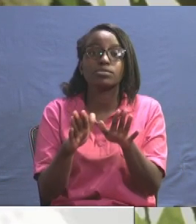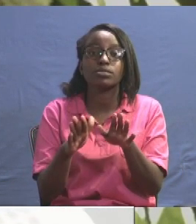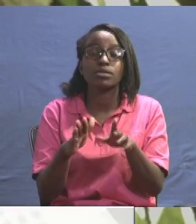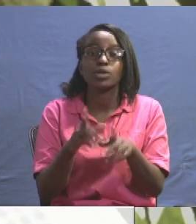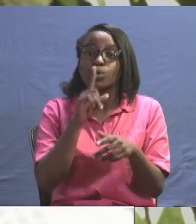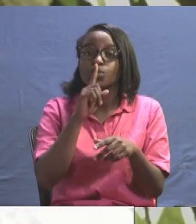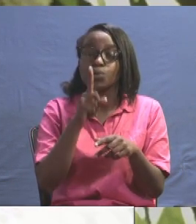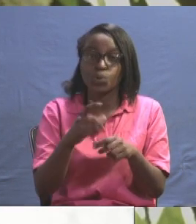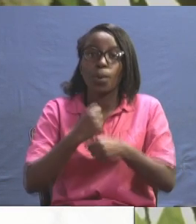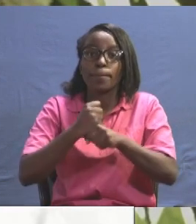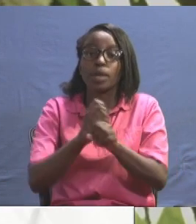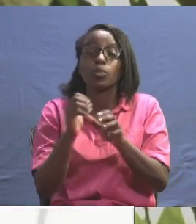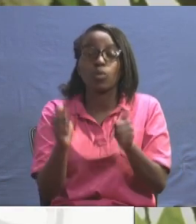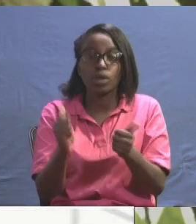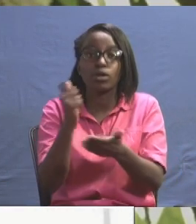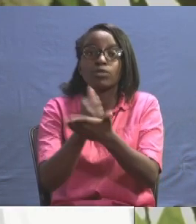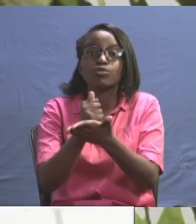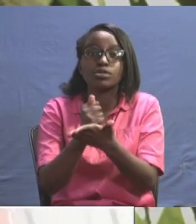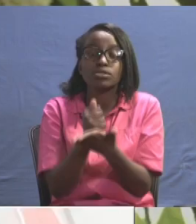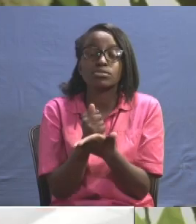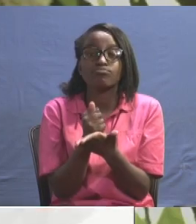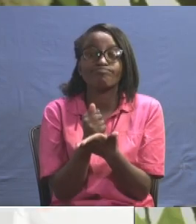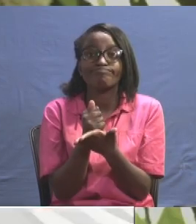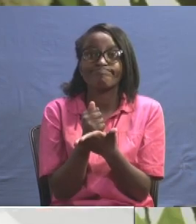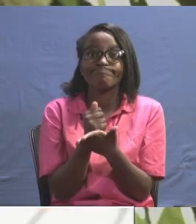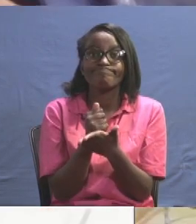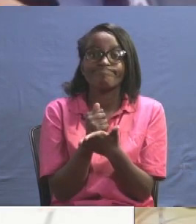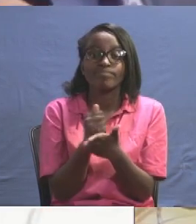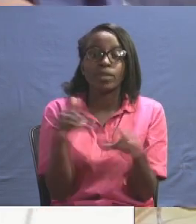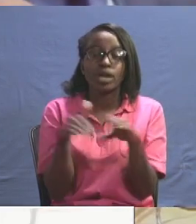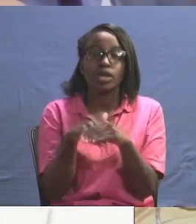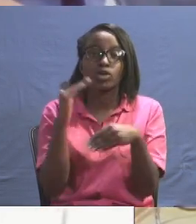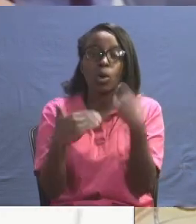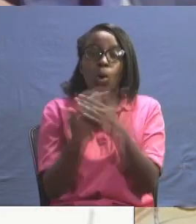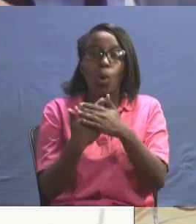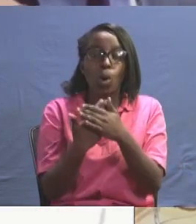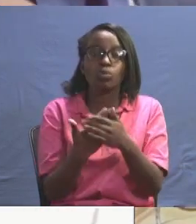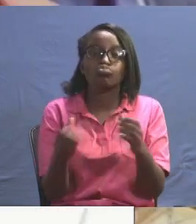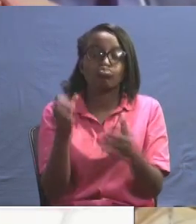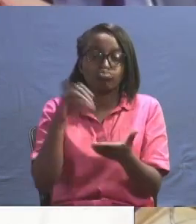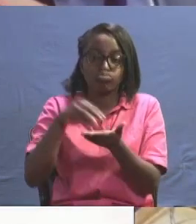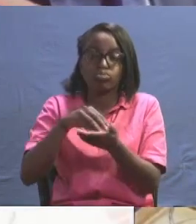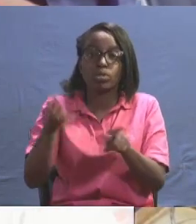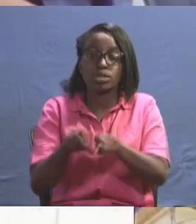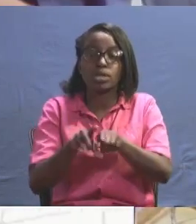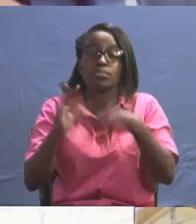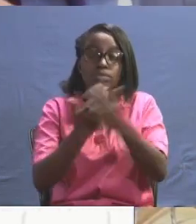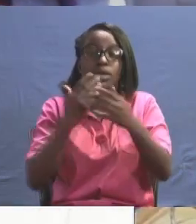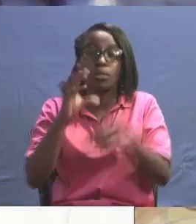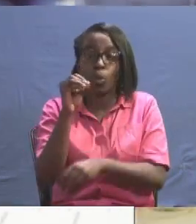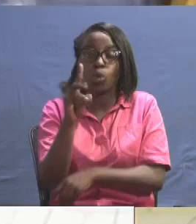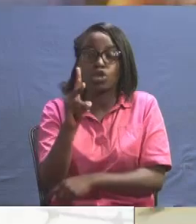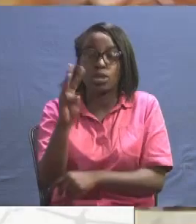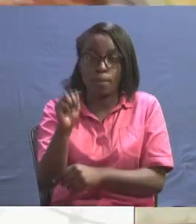that we open offices in all our branches. ODM has maintained its optimism, stating that Odinga